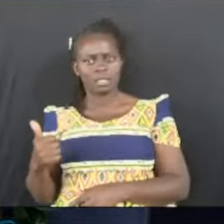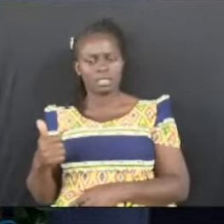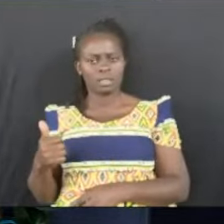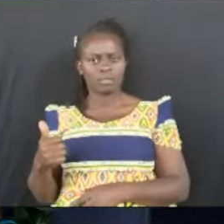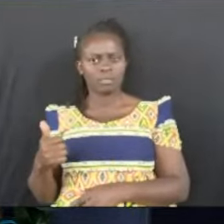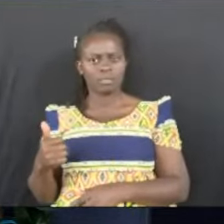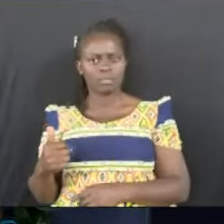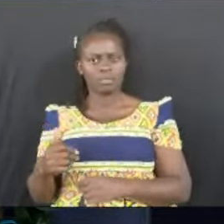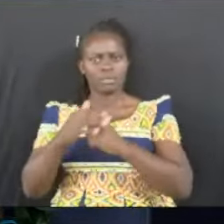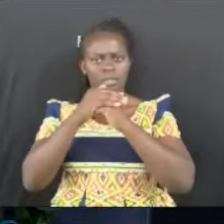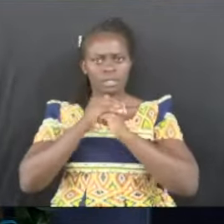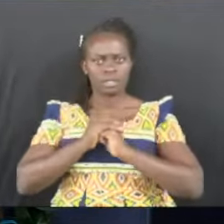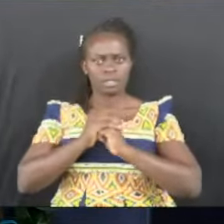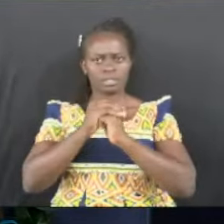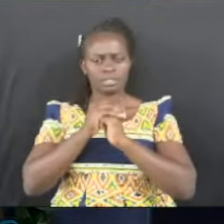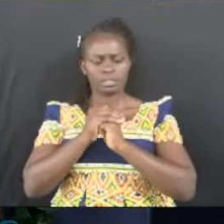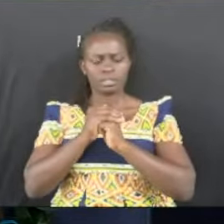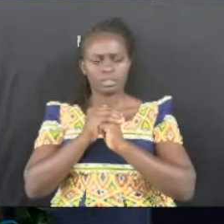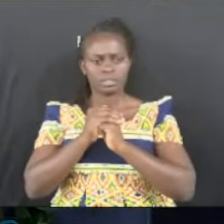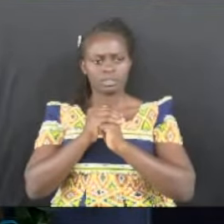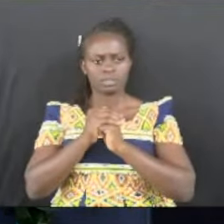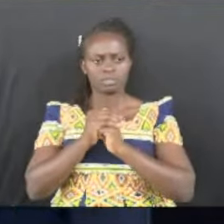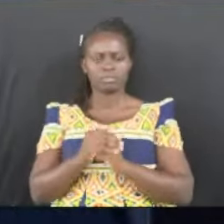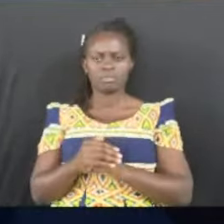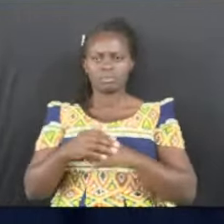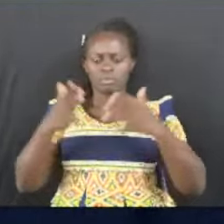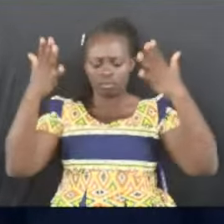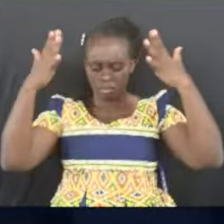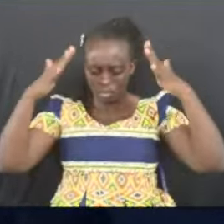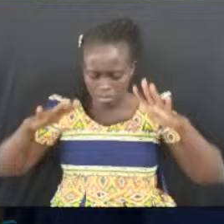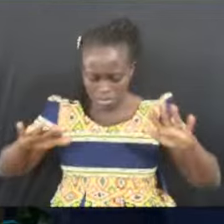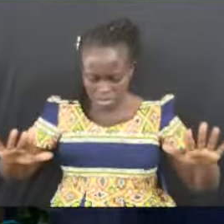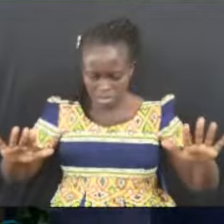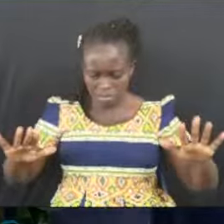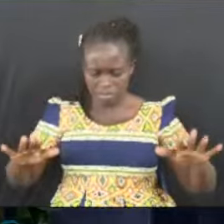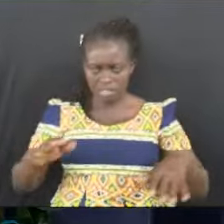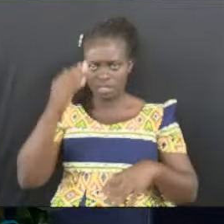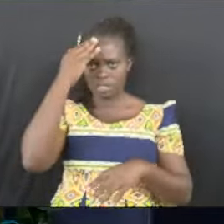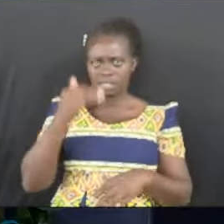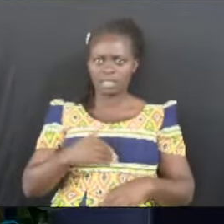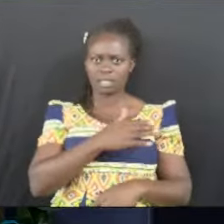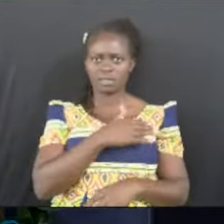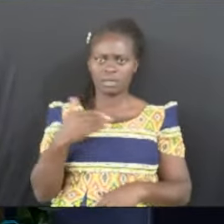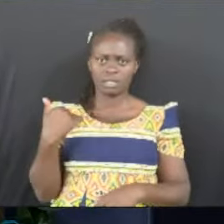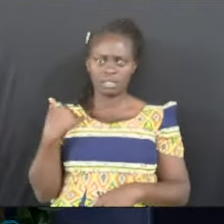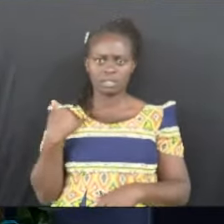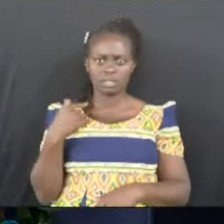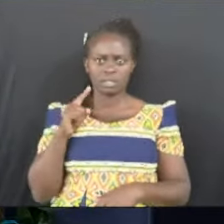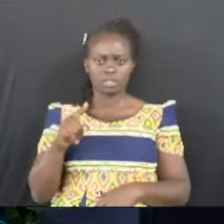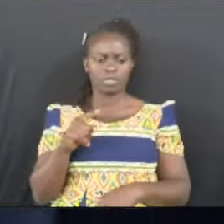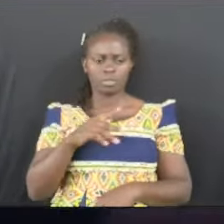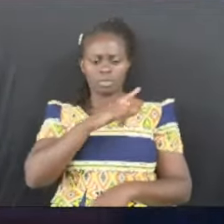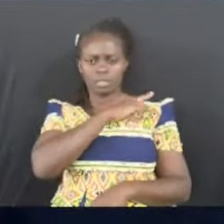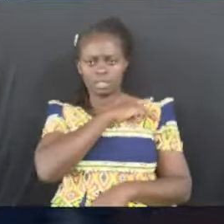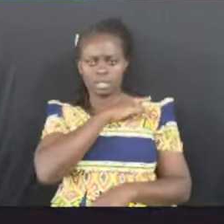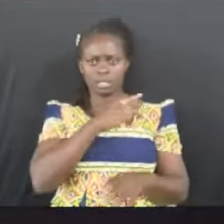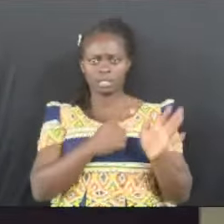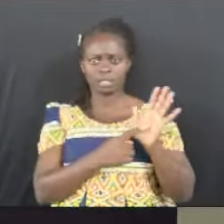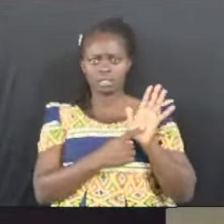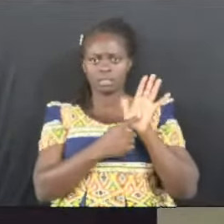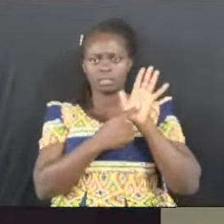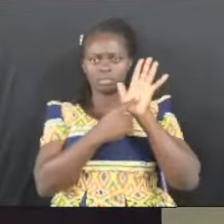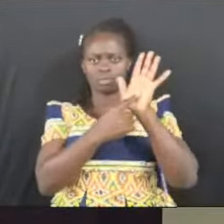actually, next week, I will develop a little more. The continent of Africa, you have 49% of Christians